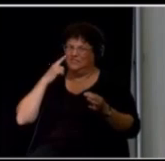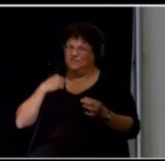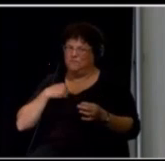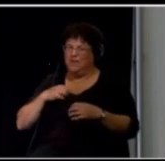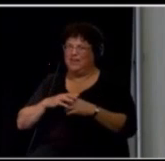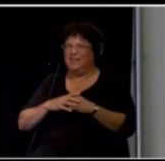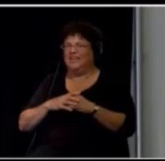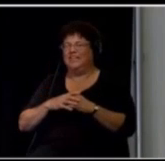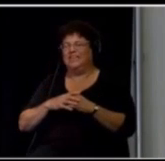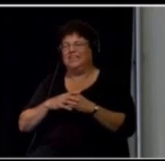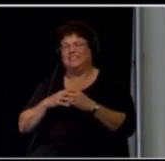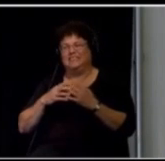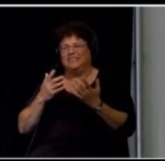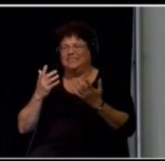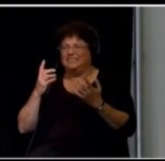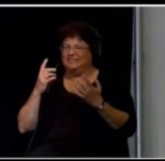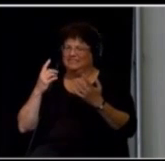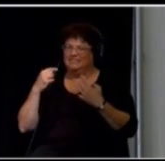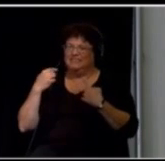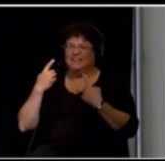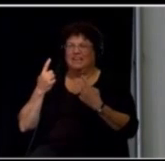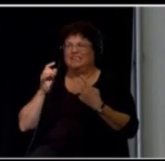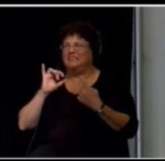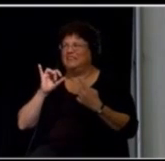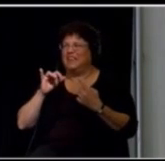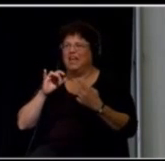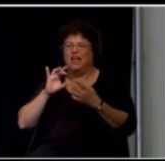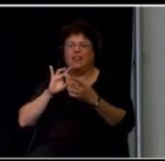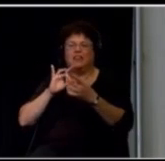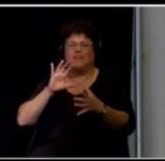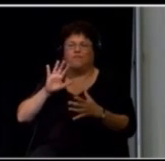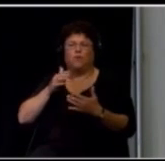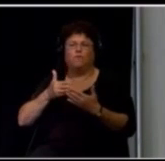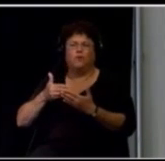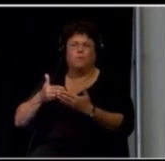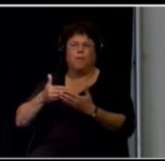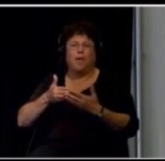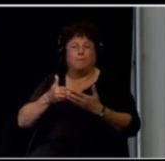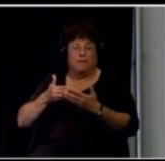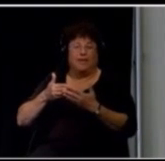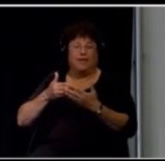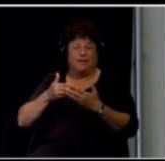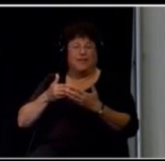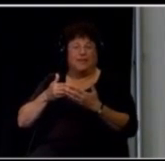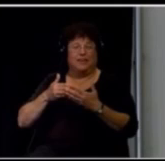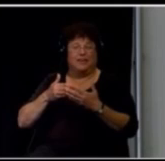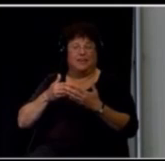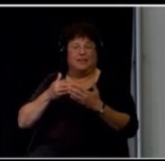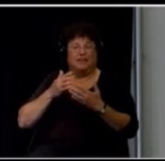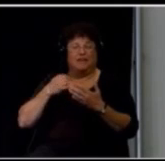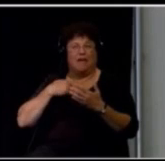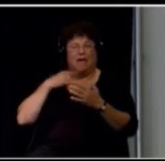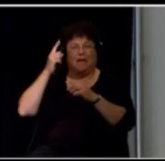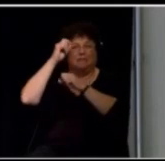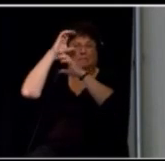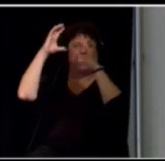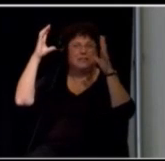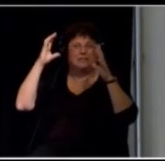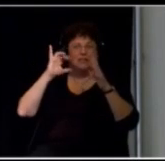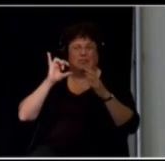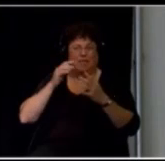me. It's akin to letting go of your own baby. Is how I look at it, because I've